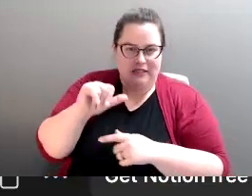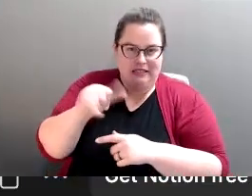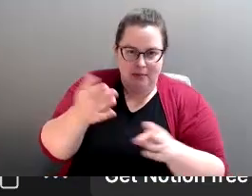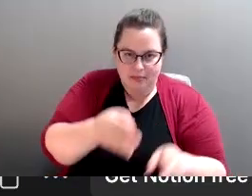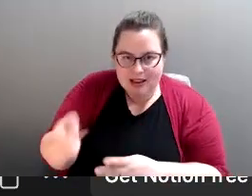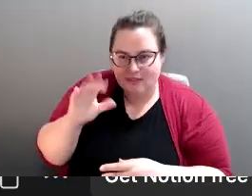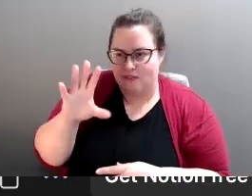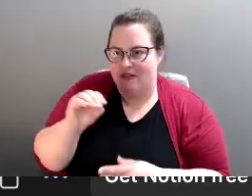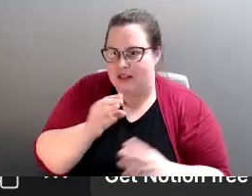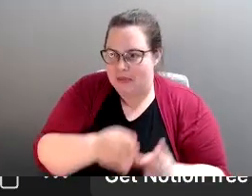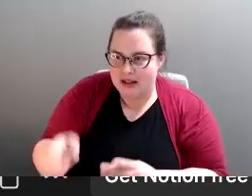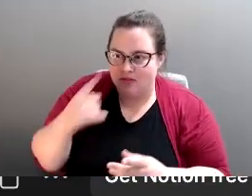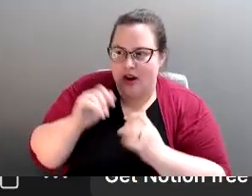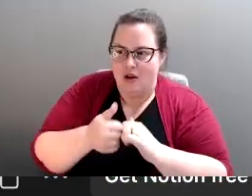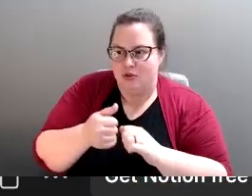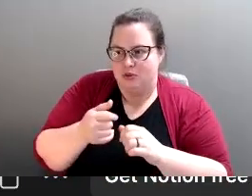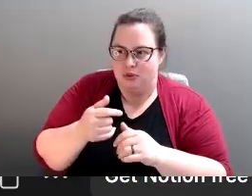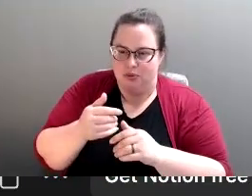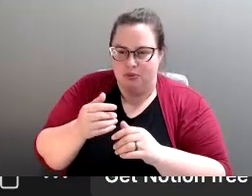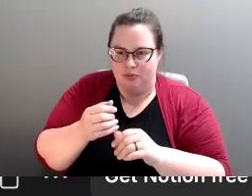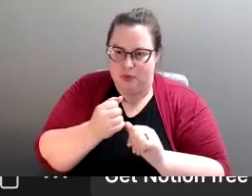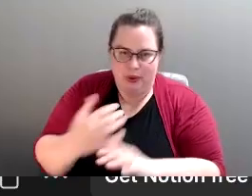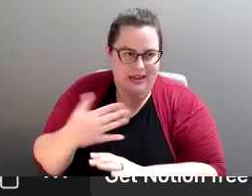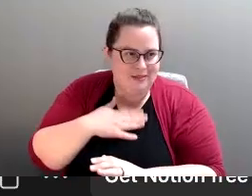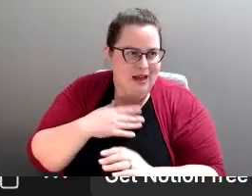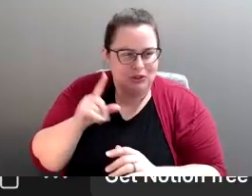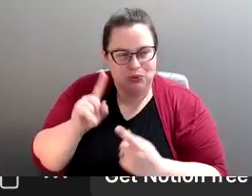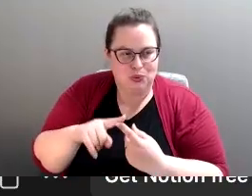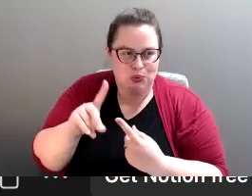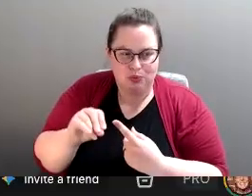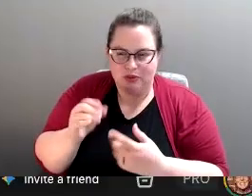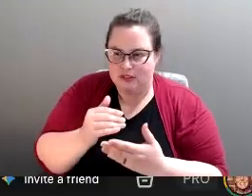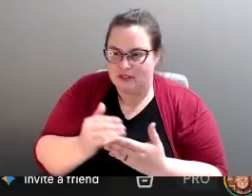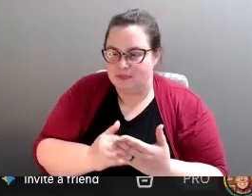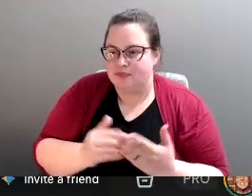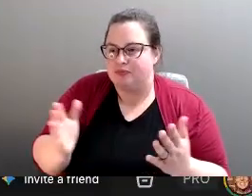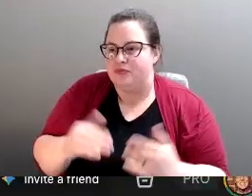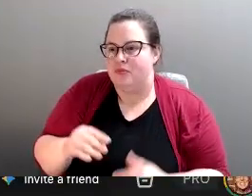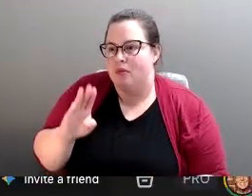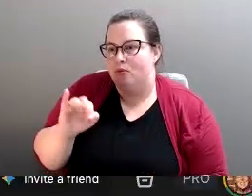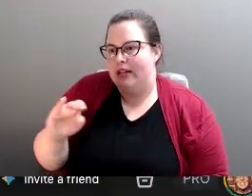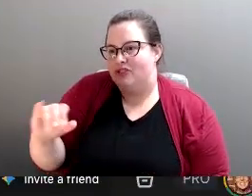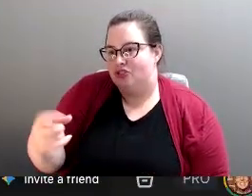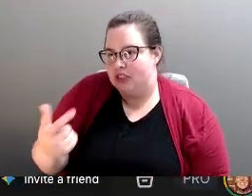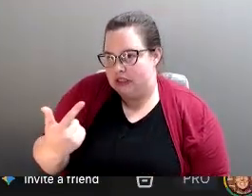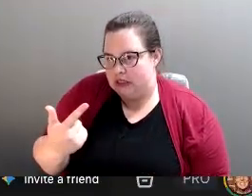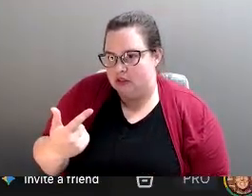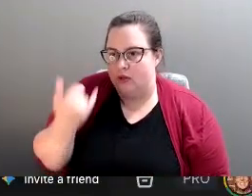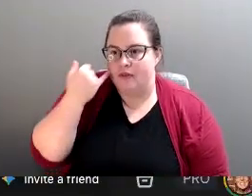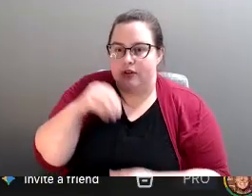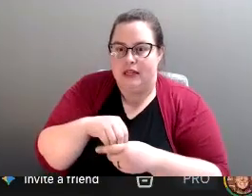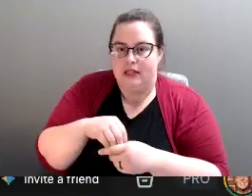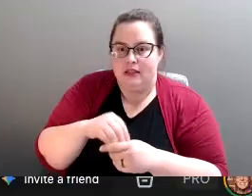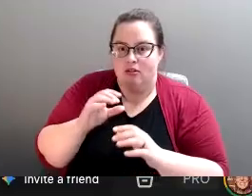my to-do list, right? And this idea of using branching to where when you're in the chat session, you can